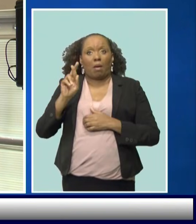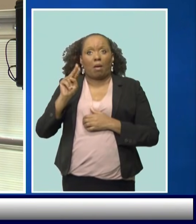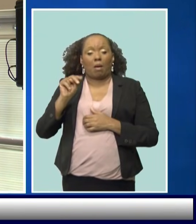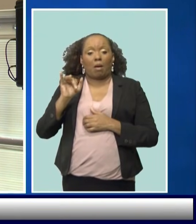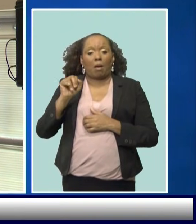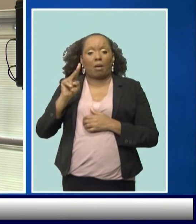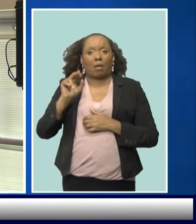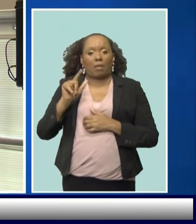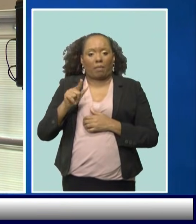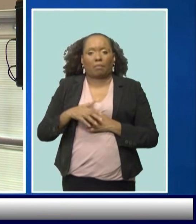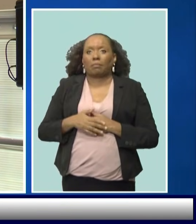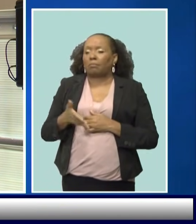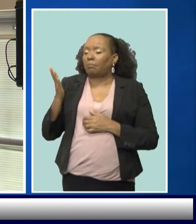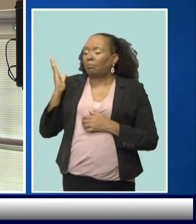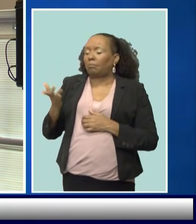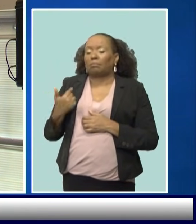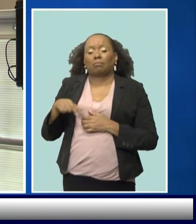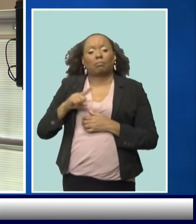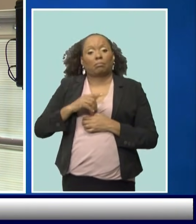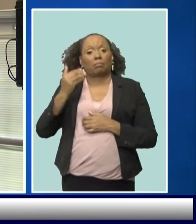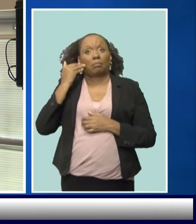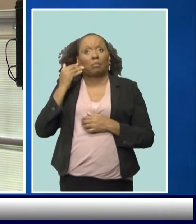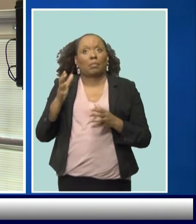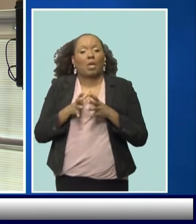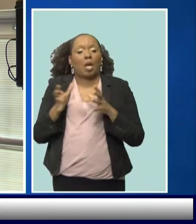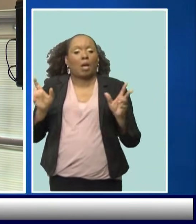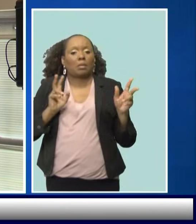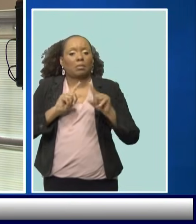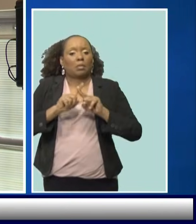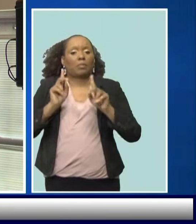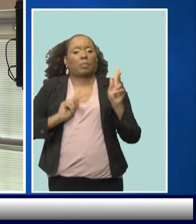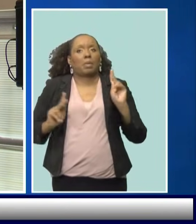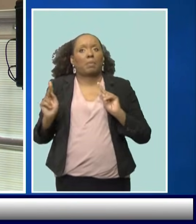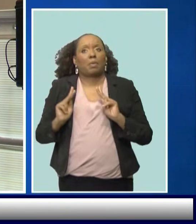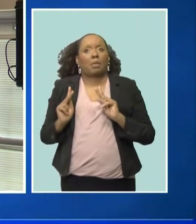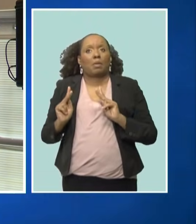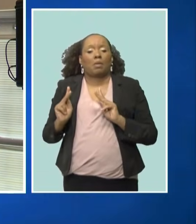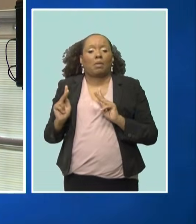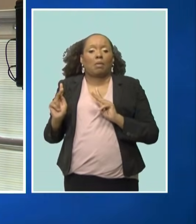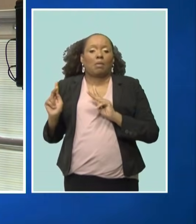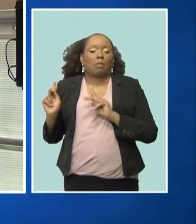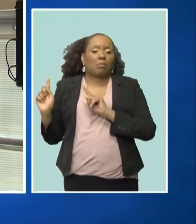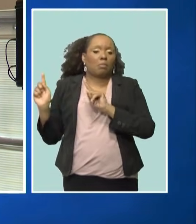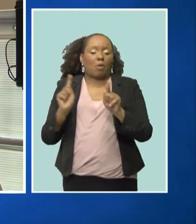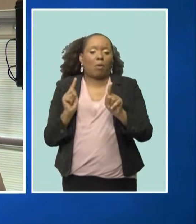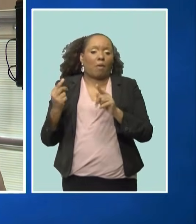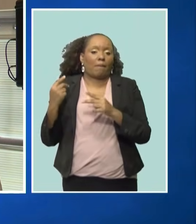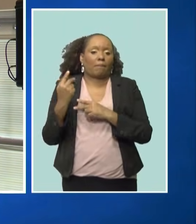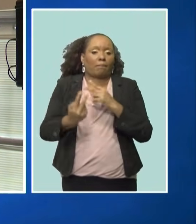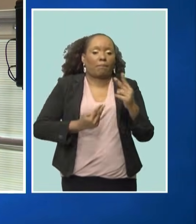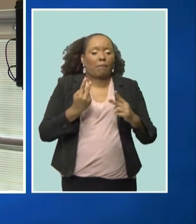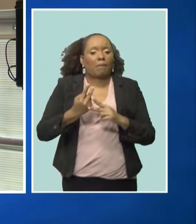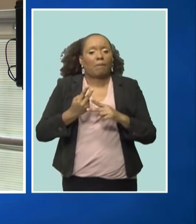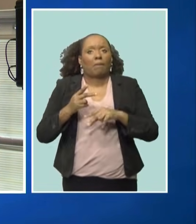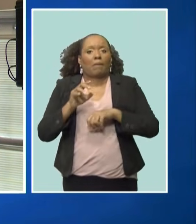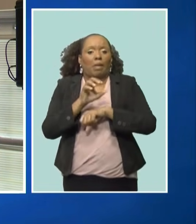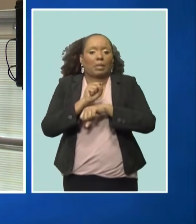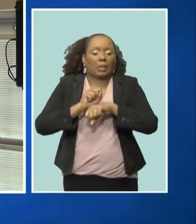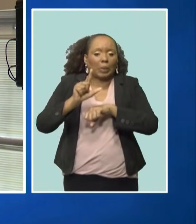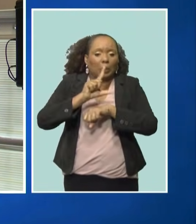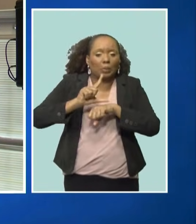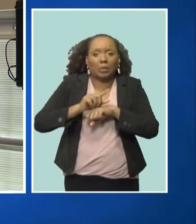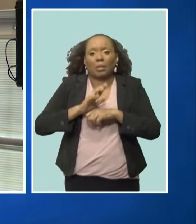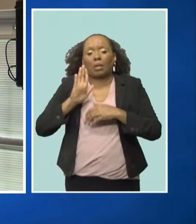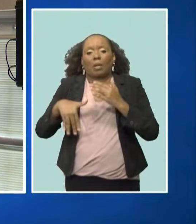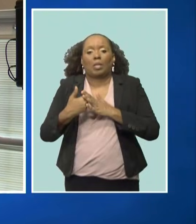about all the influx of tourists who come to the island, creating a lot of economic activity. So you're talking about all